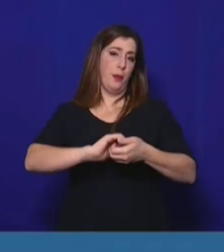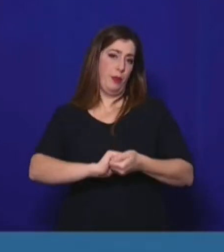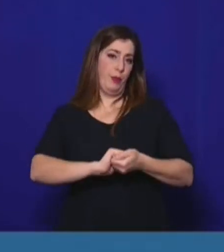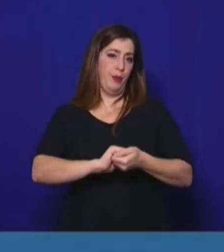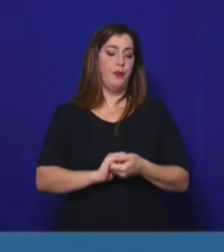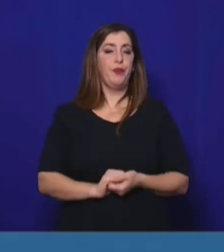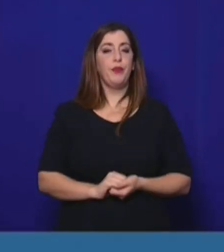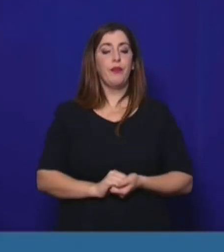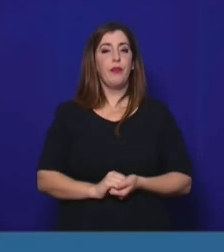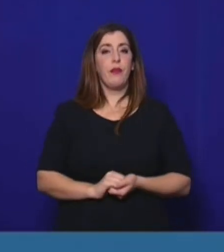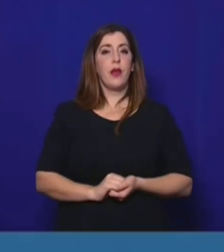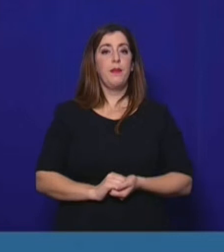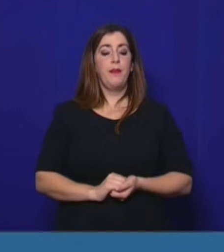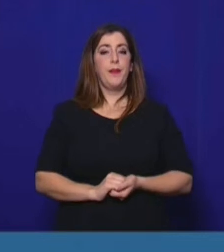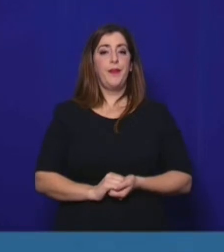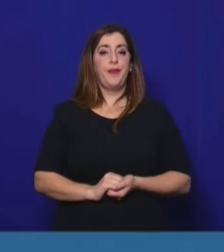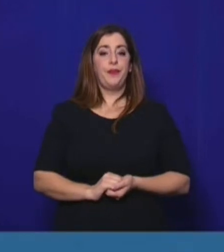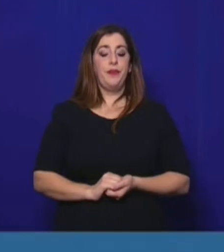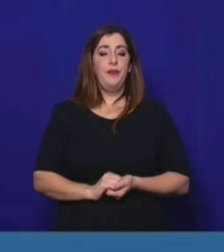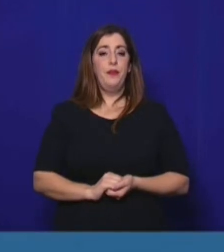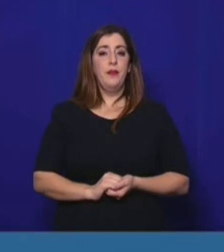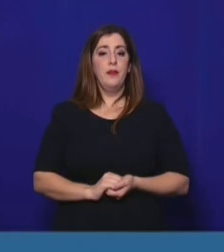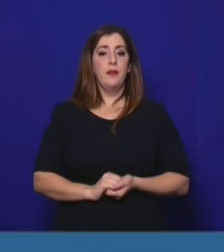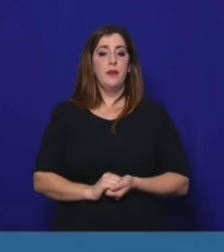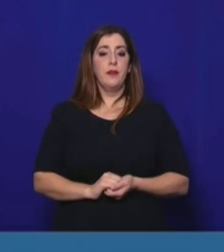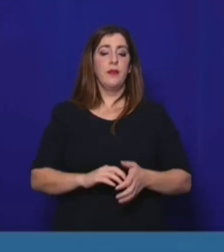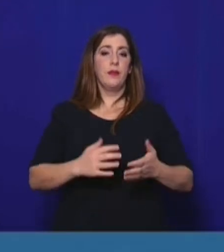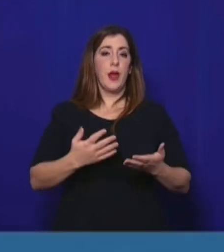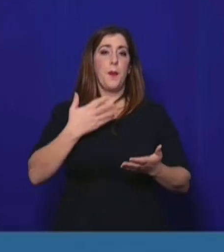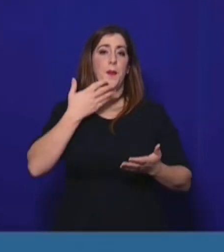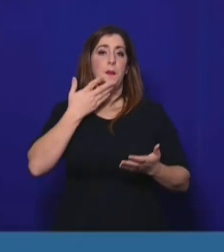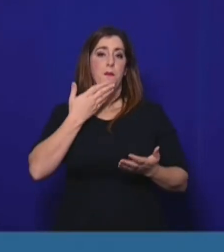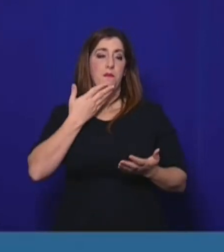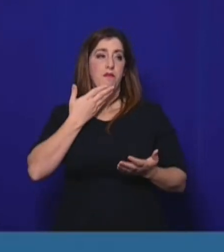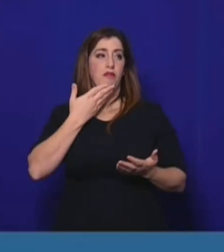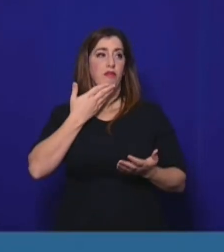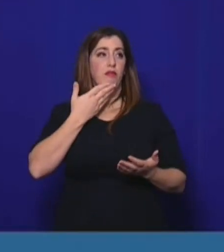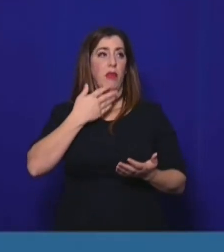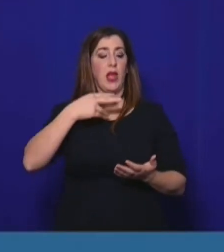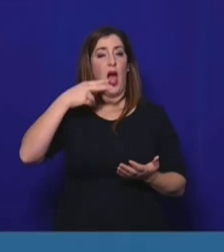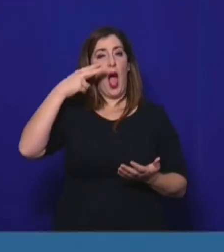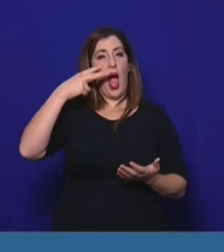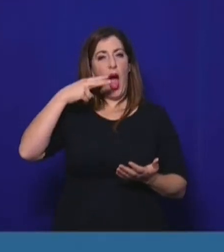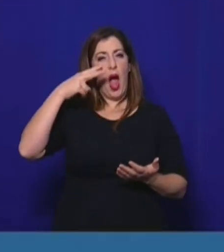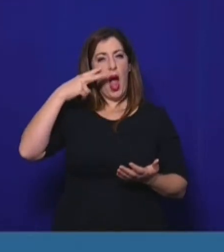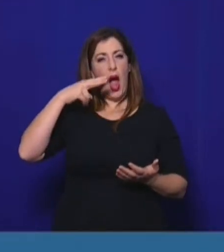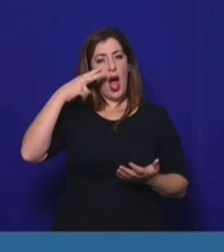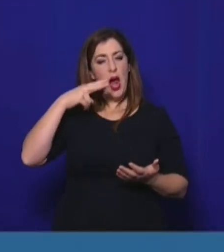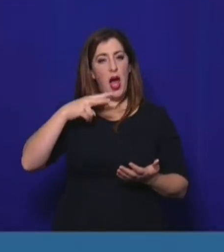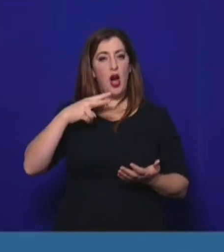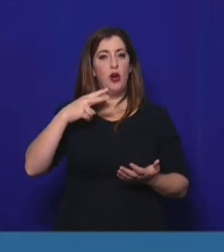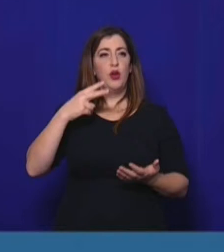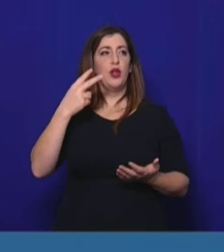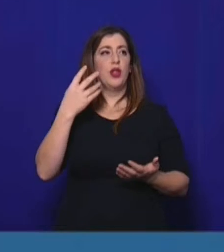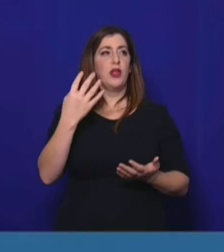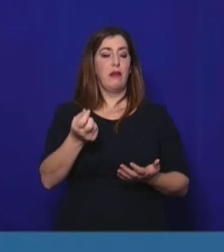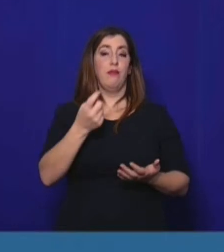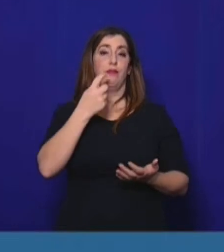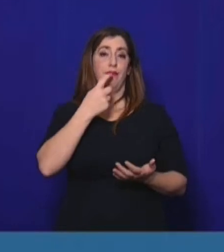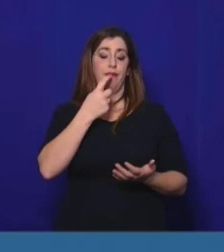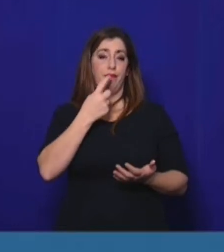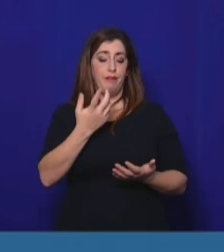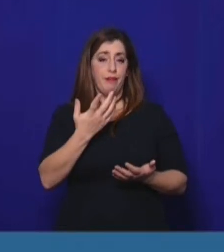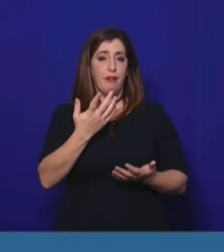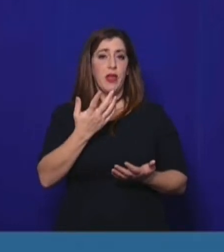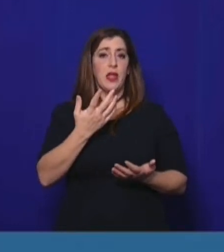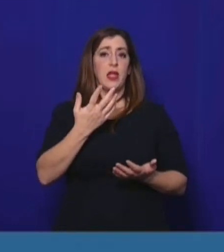inqablu l-etajiet ta' nies li kienu affettwati din il-ġimgħa mill-każijiet li kellna dil-ġimgħa meta komparat ma'